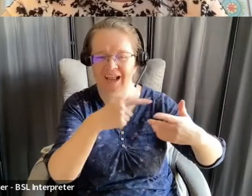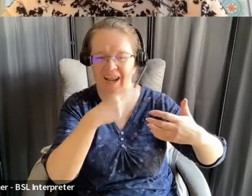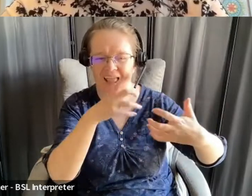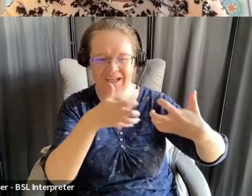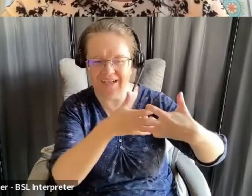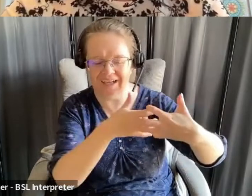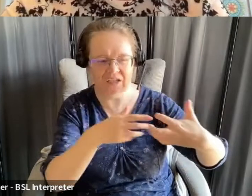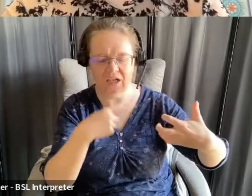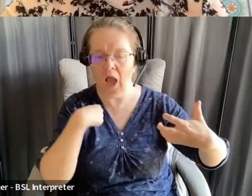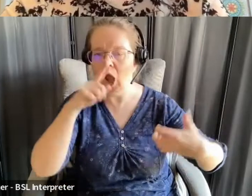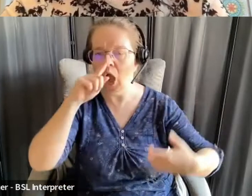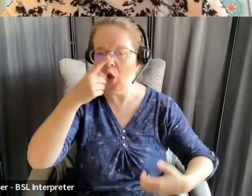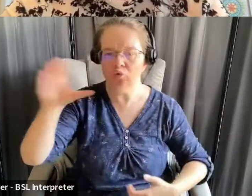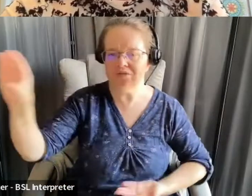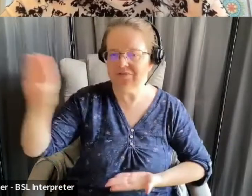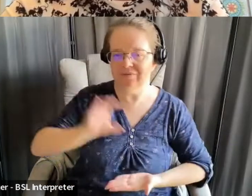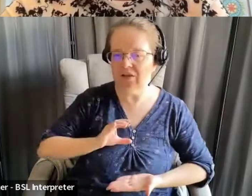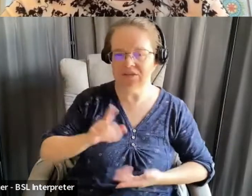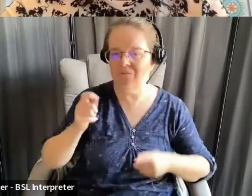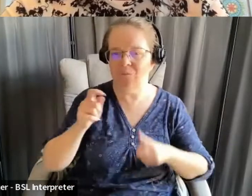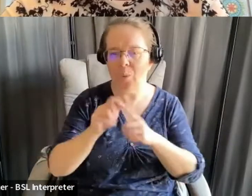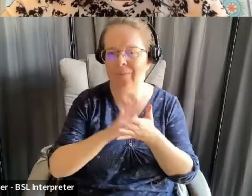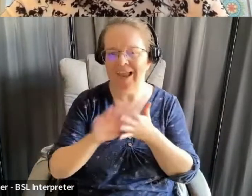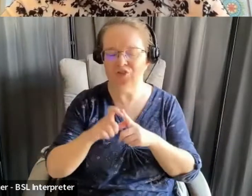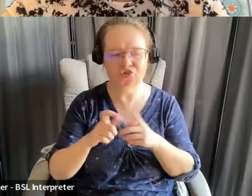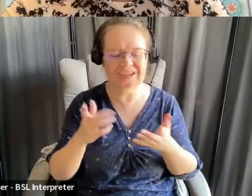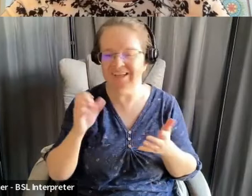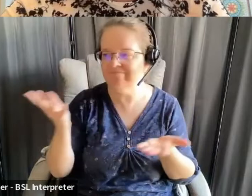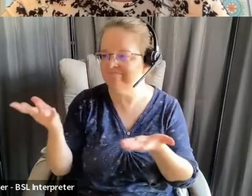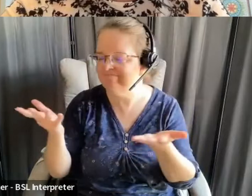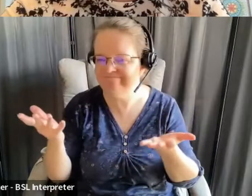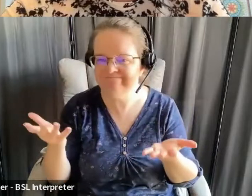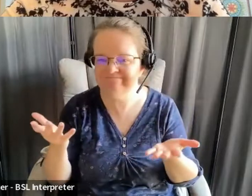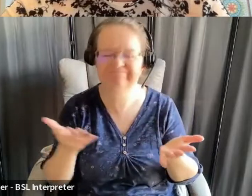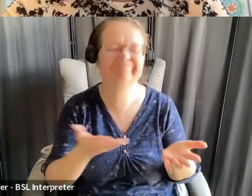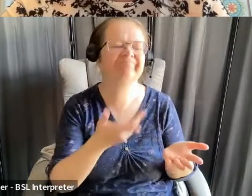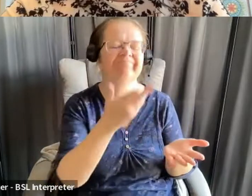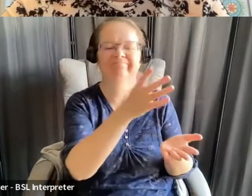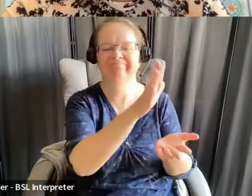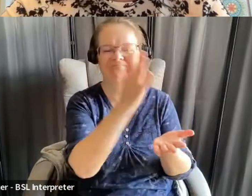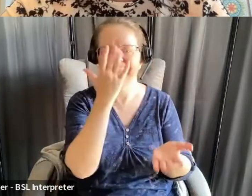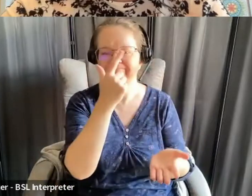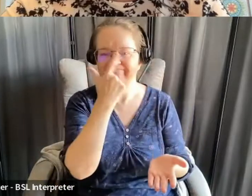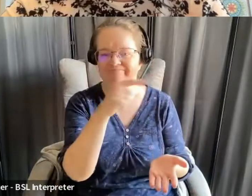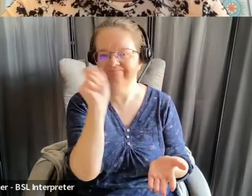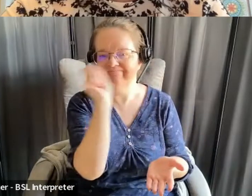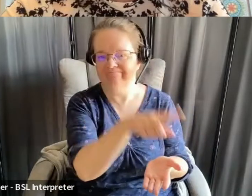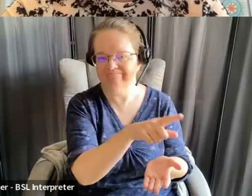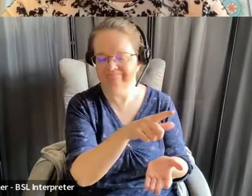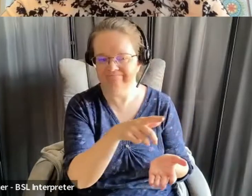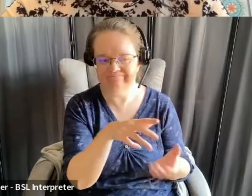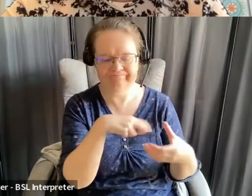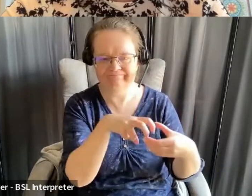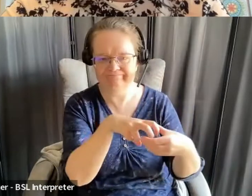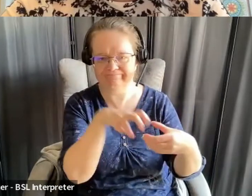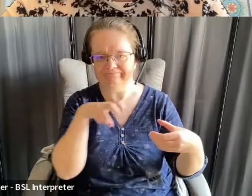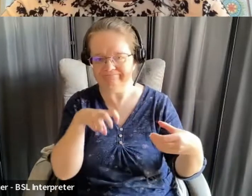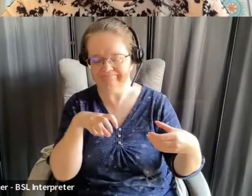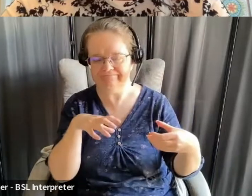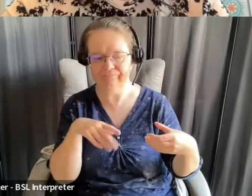get funding to do a PhD. So I came out of my first